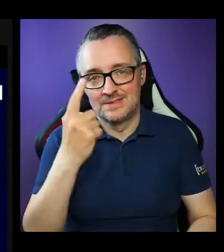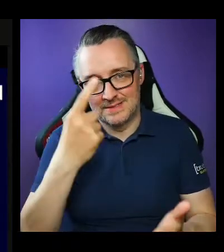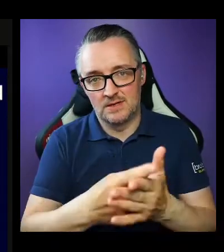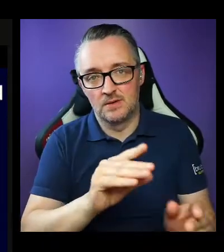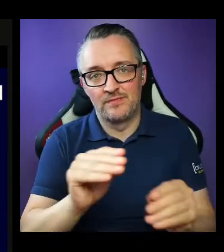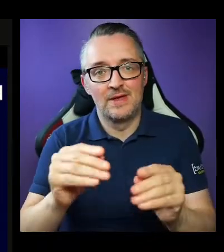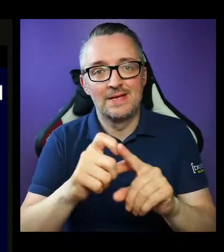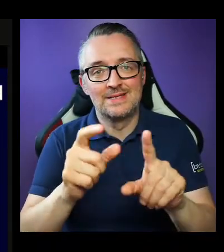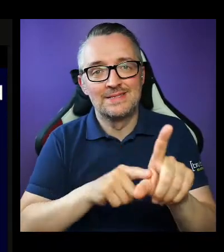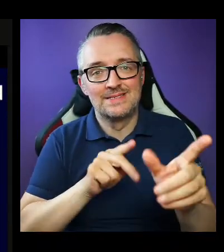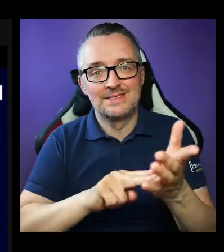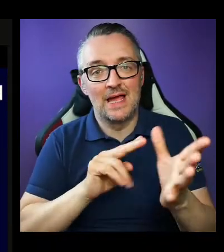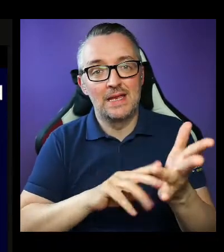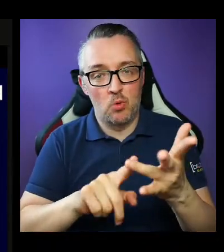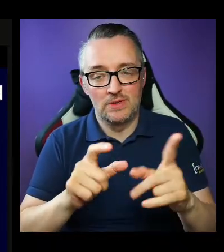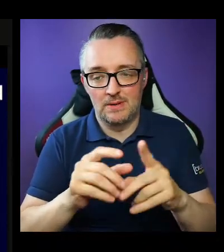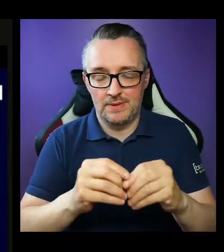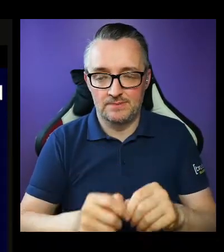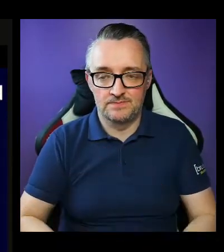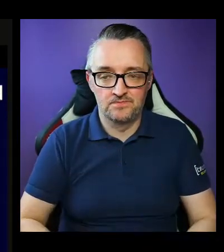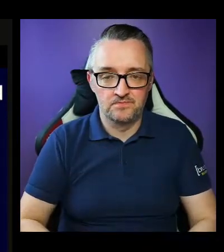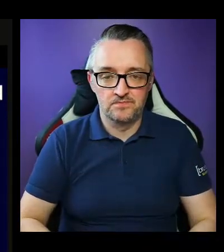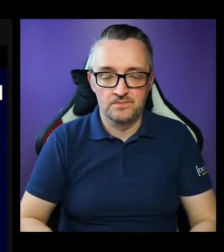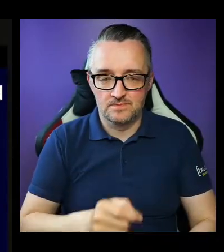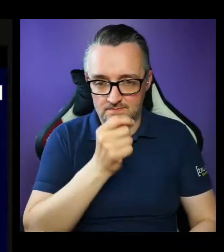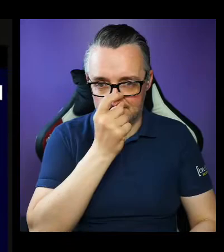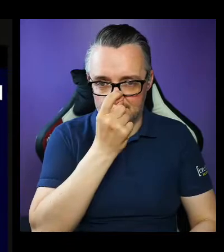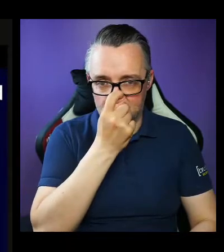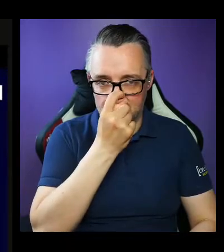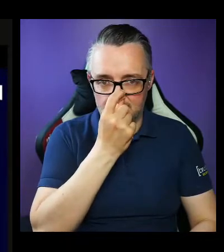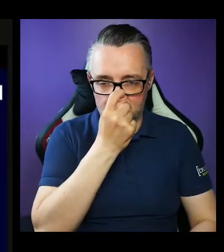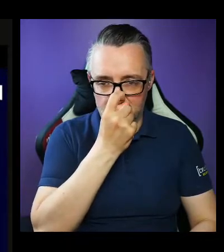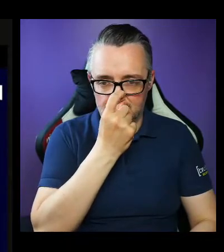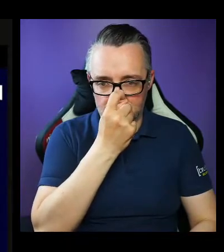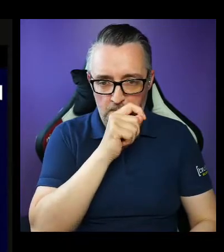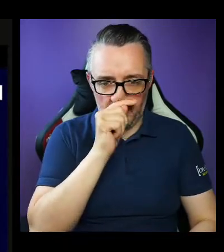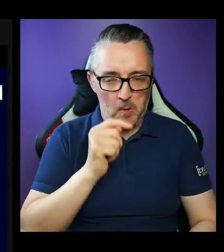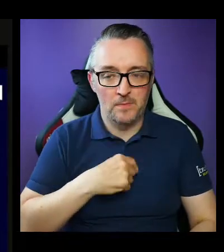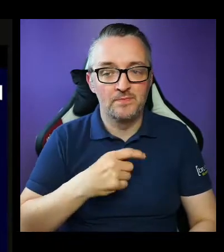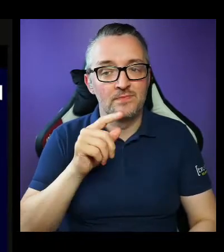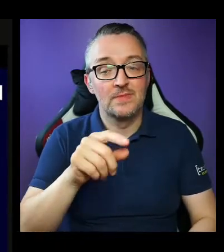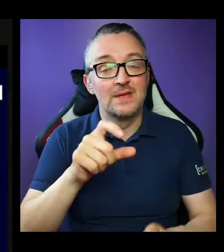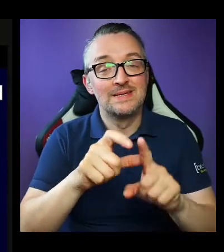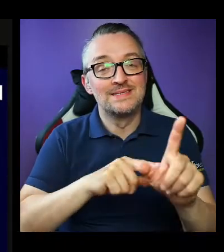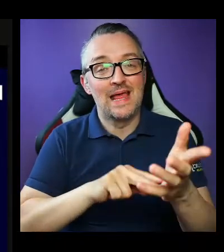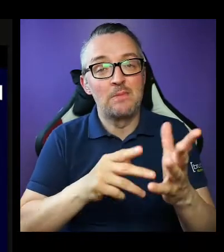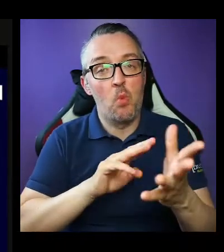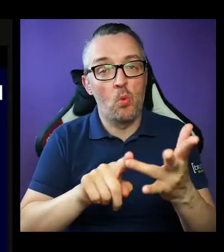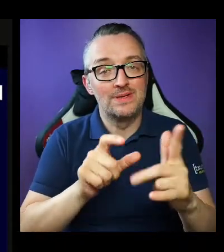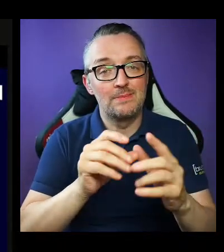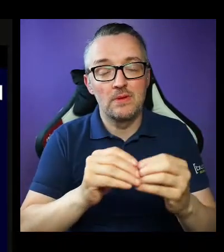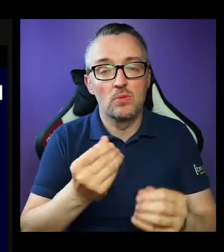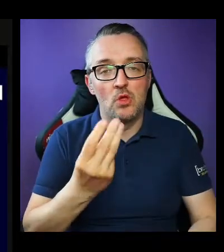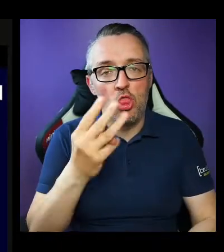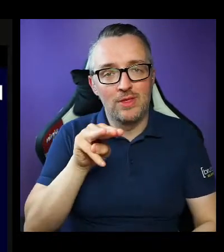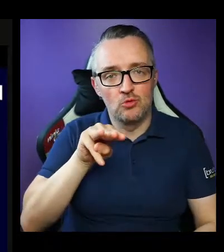DynamoDB. But something to mention here, and you can see on the slide that I put 3 dots in there under DynamoDB.